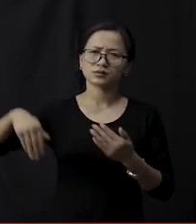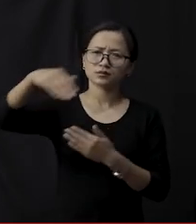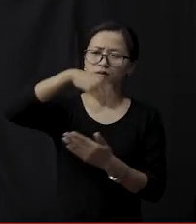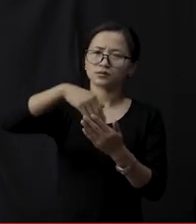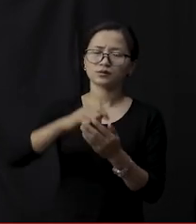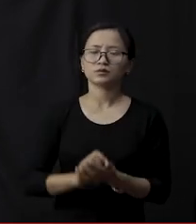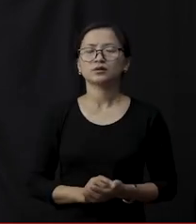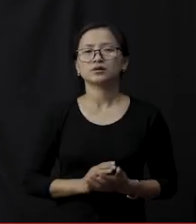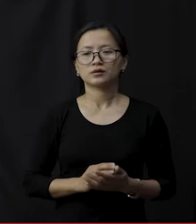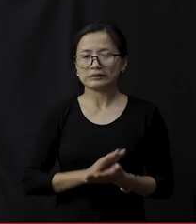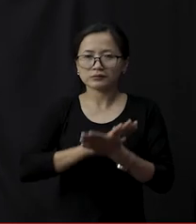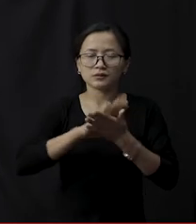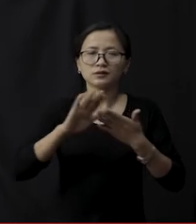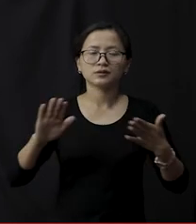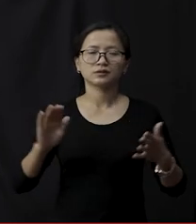clean.